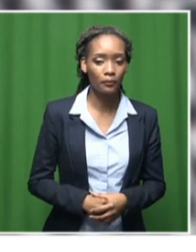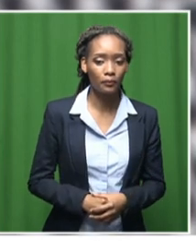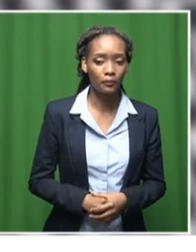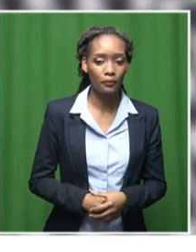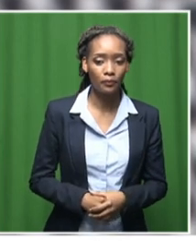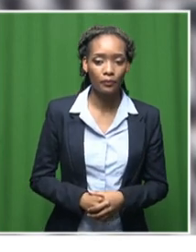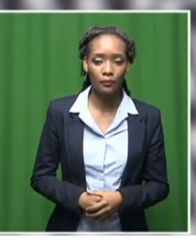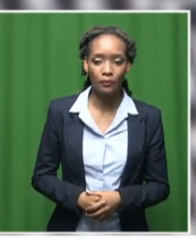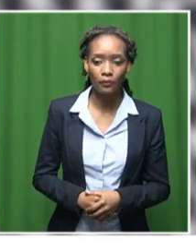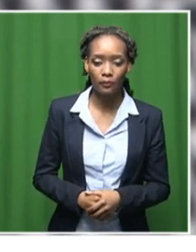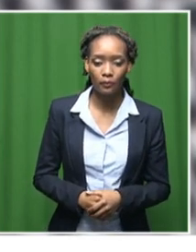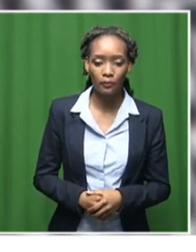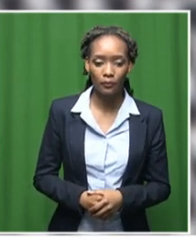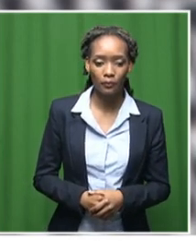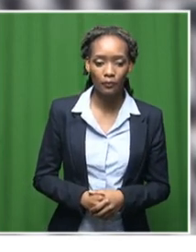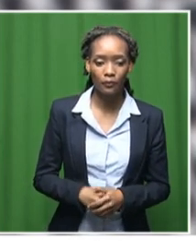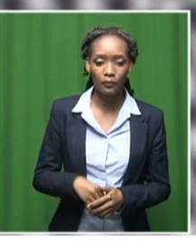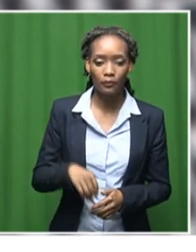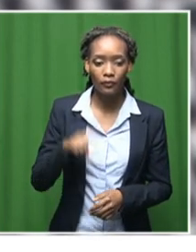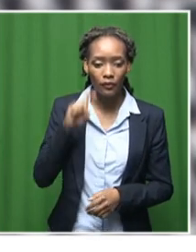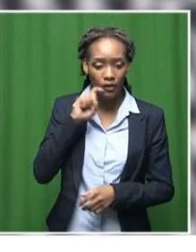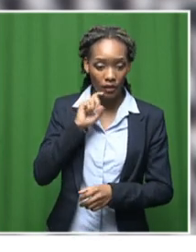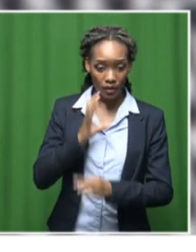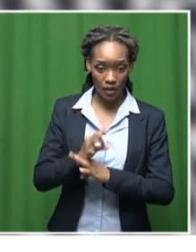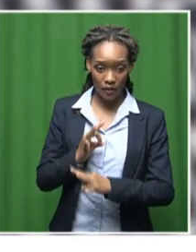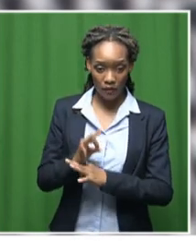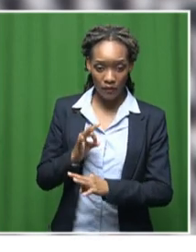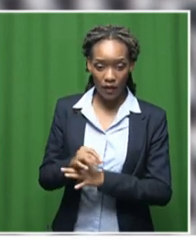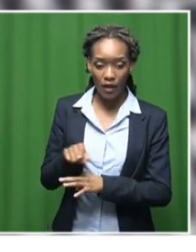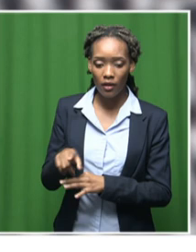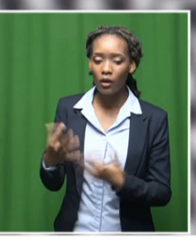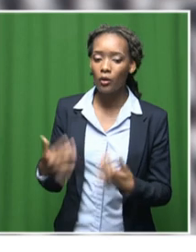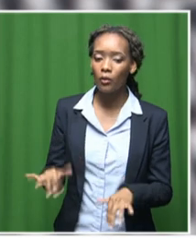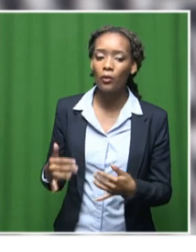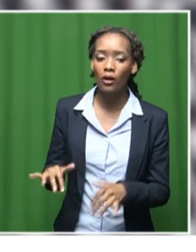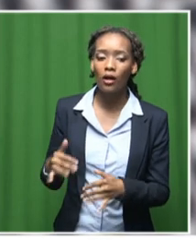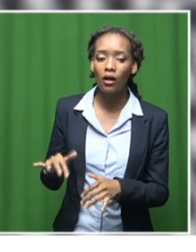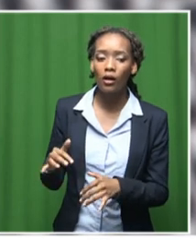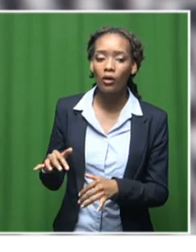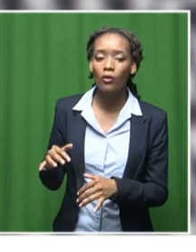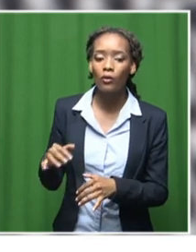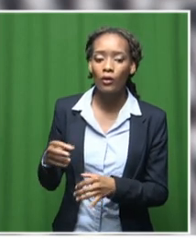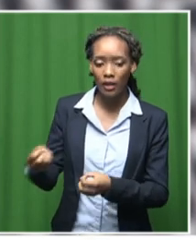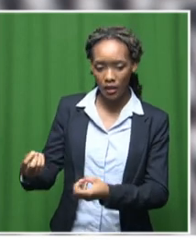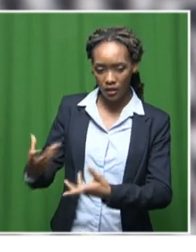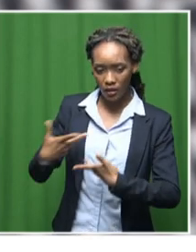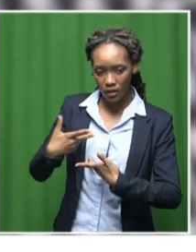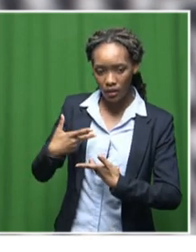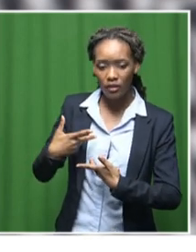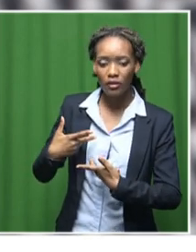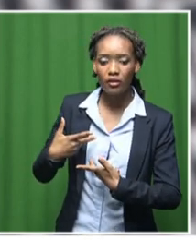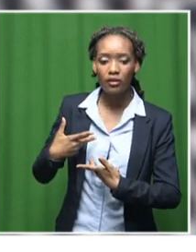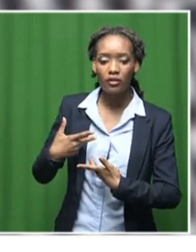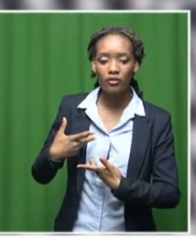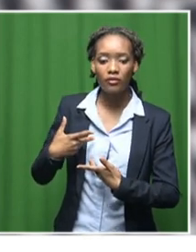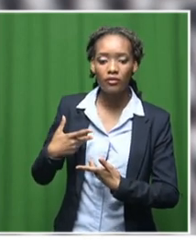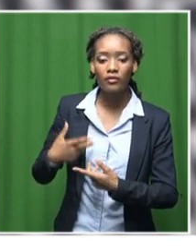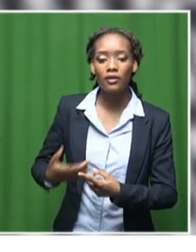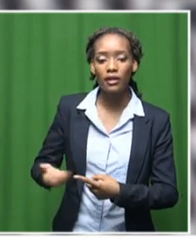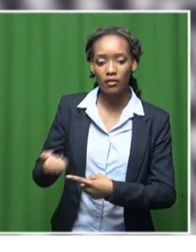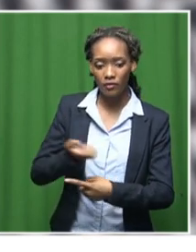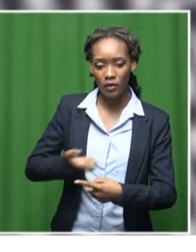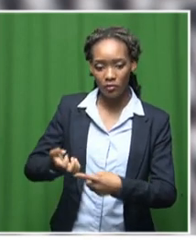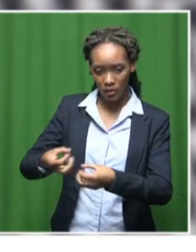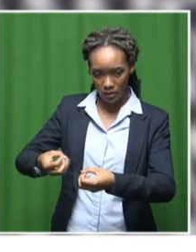grandfather, he was an amazing experience. He gave us experience, he gave us a platform to develop our talent. And